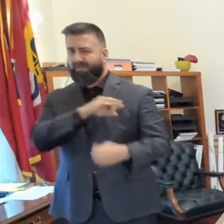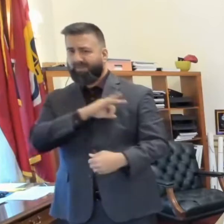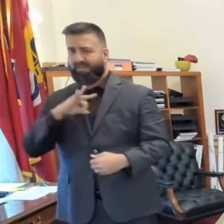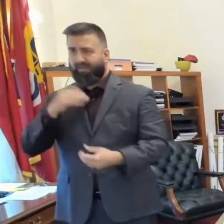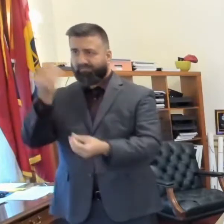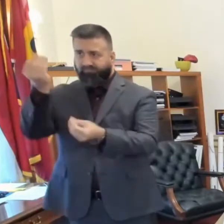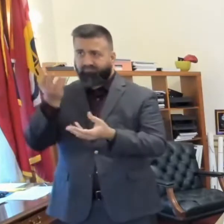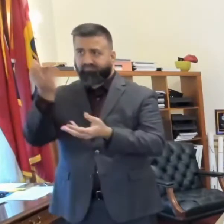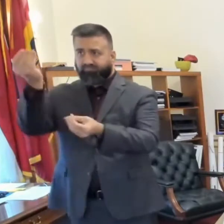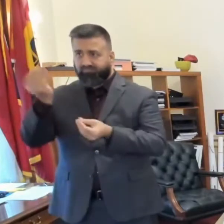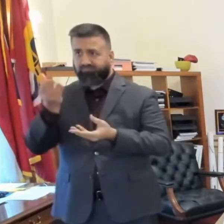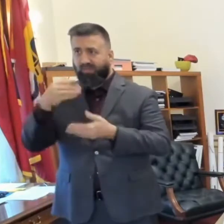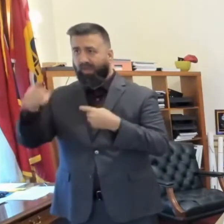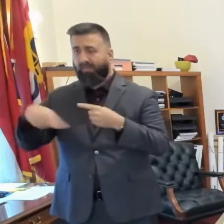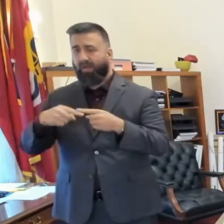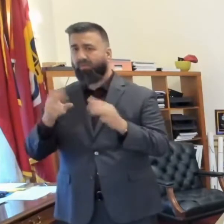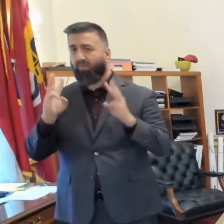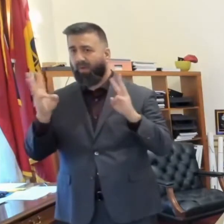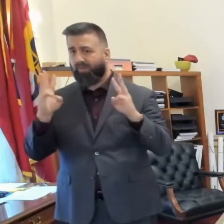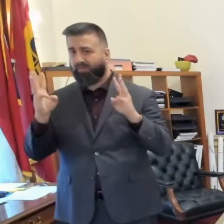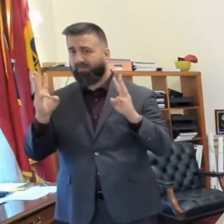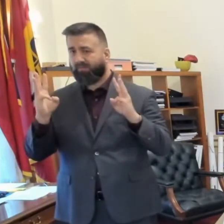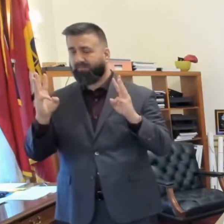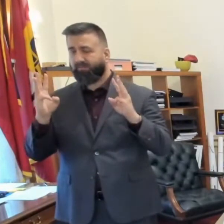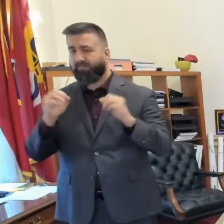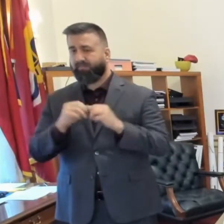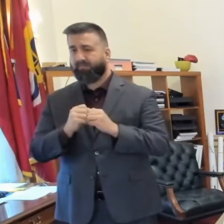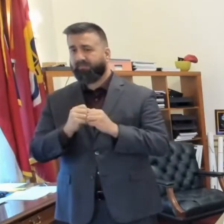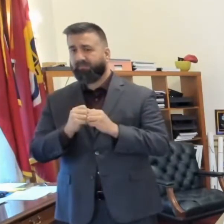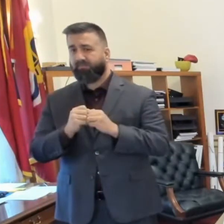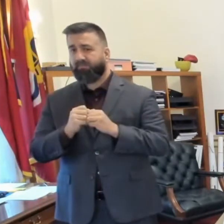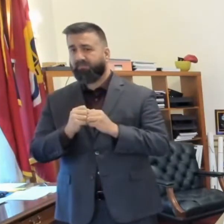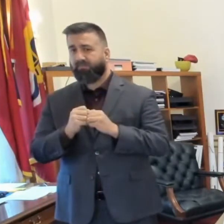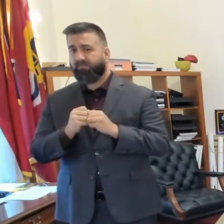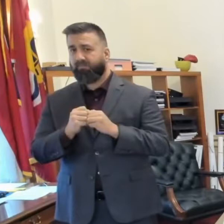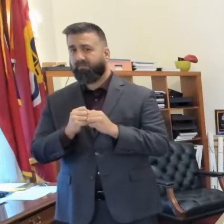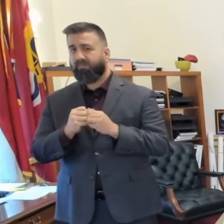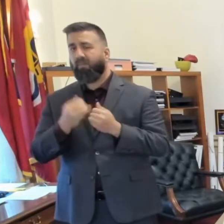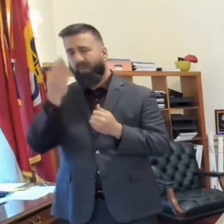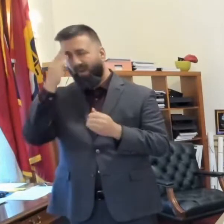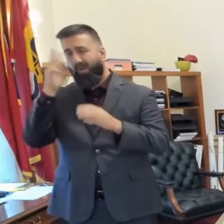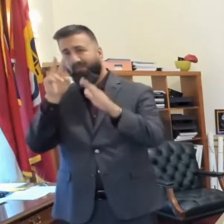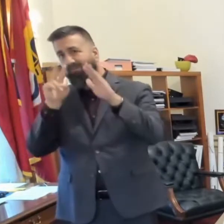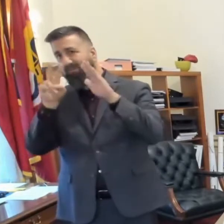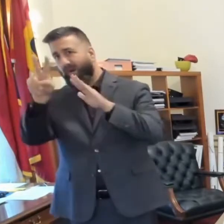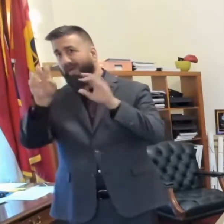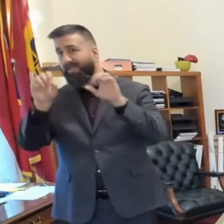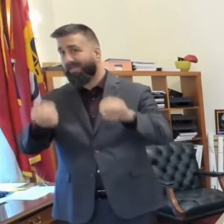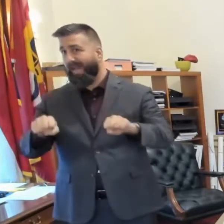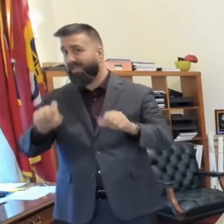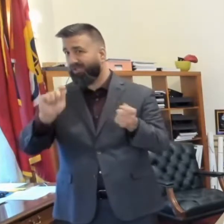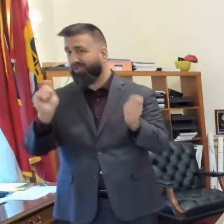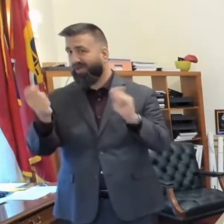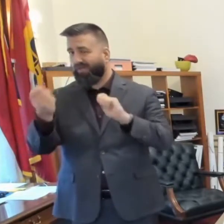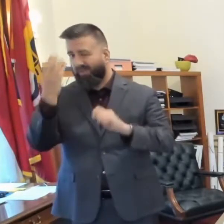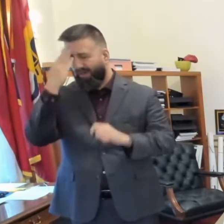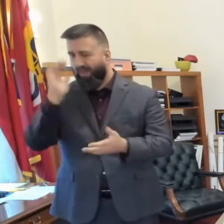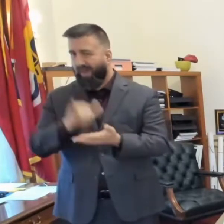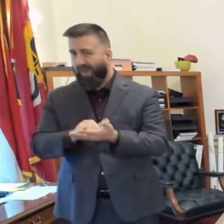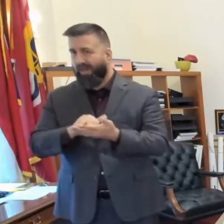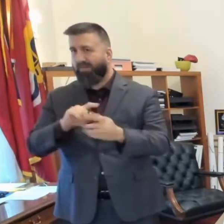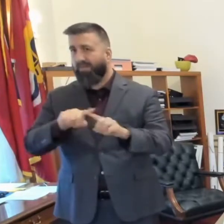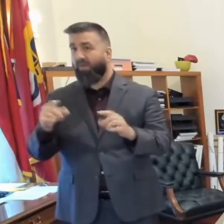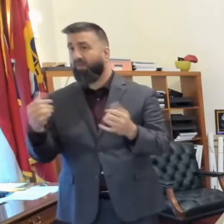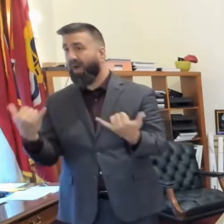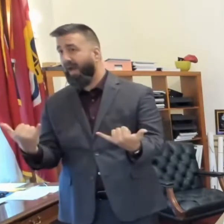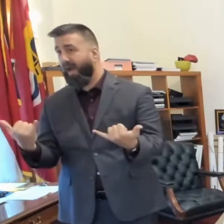on weather. As of right now, and we all know the forecast can change, but as of right now, the rain's about to